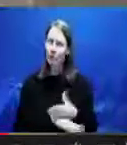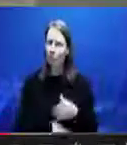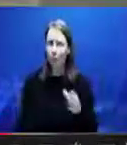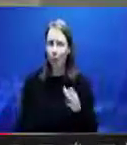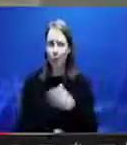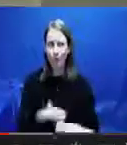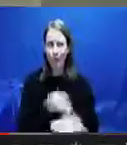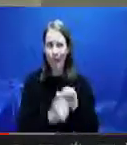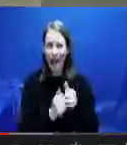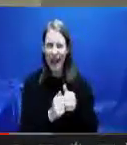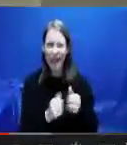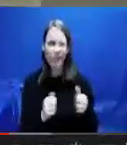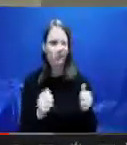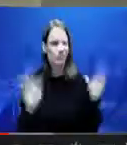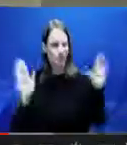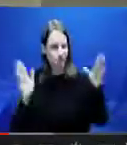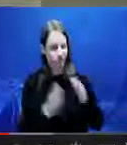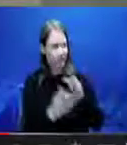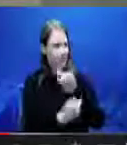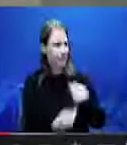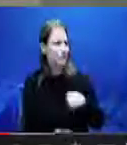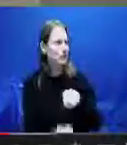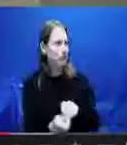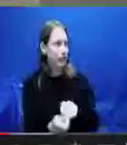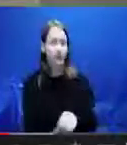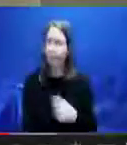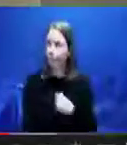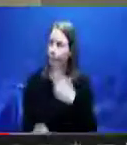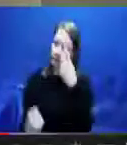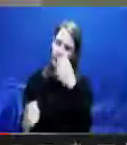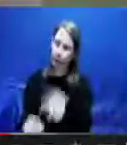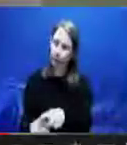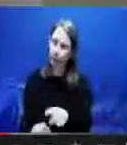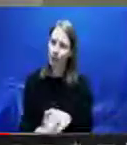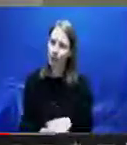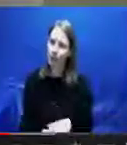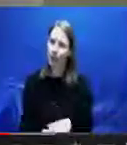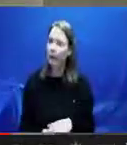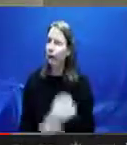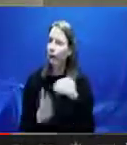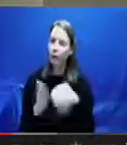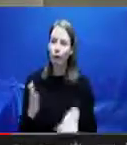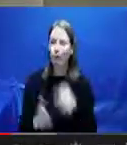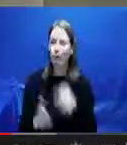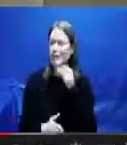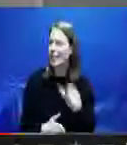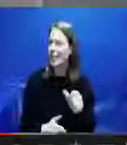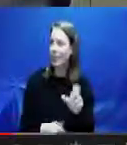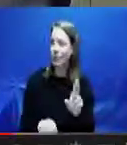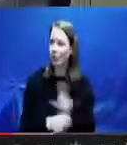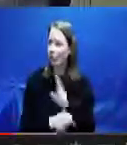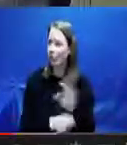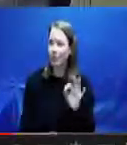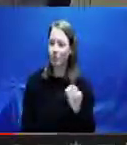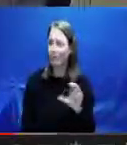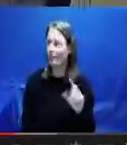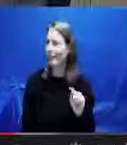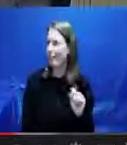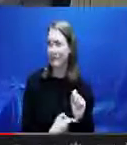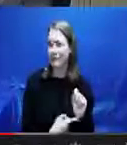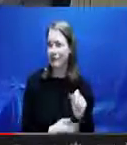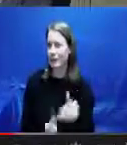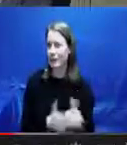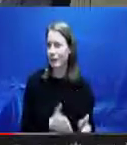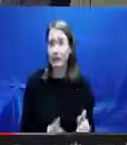specific. I absolutely agree. I think that there wasn't as much, they didn't go back to the facts that they have. Maybe you want to say, use